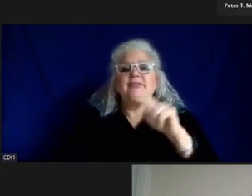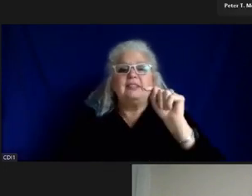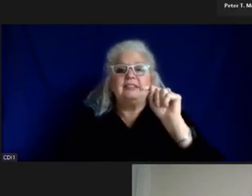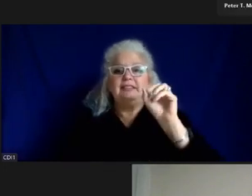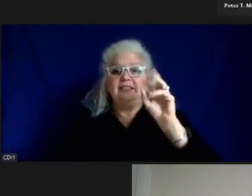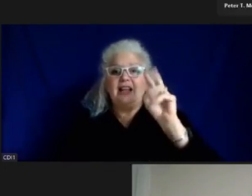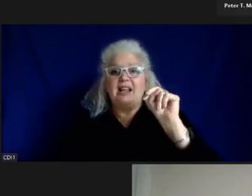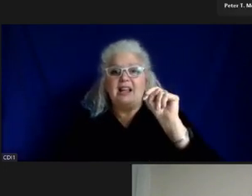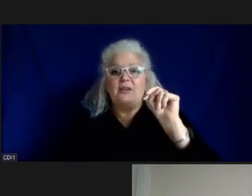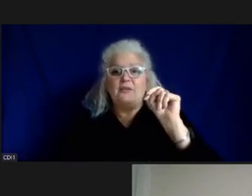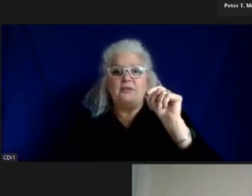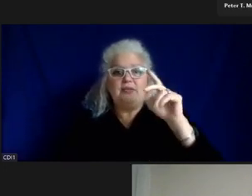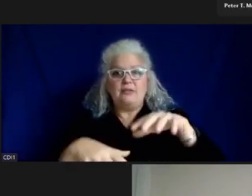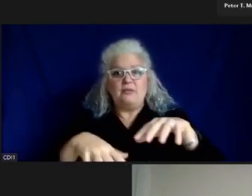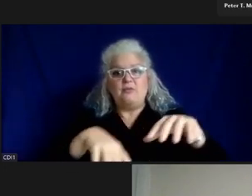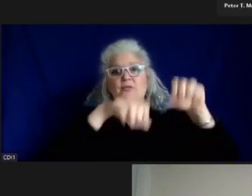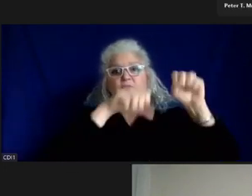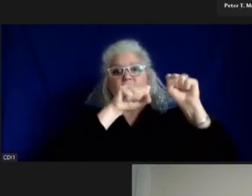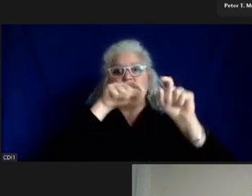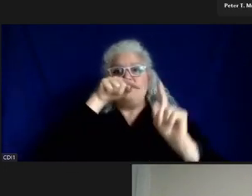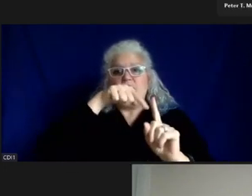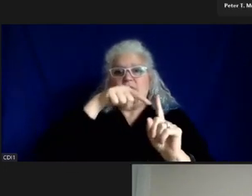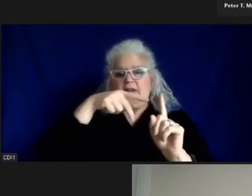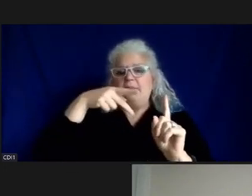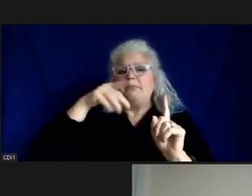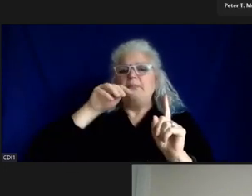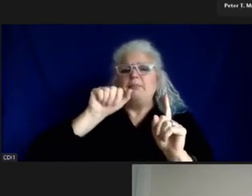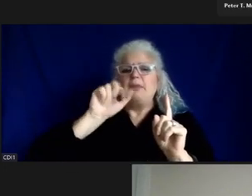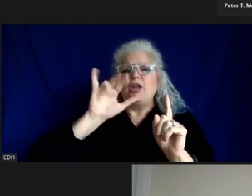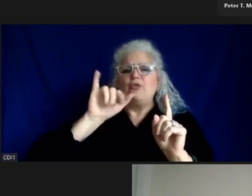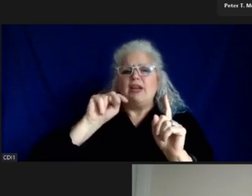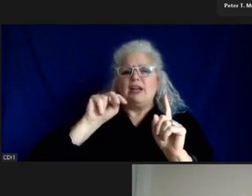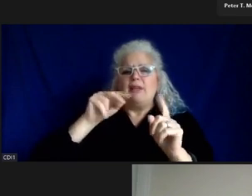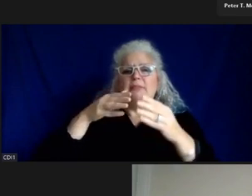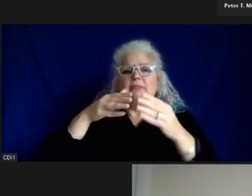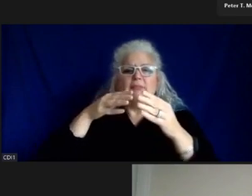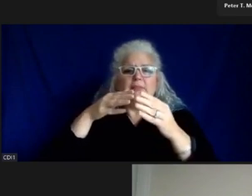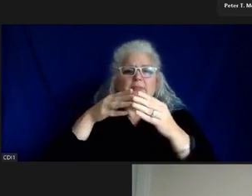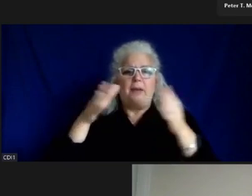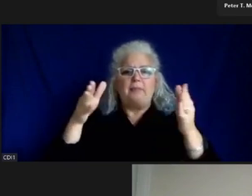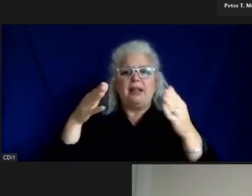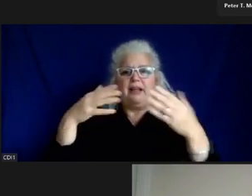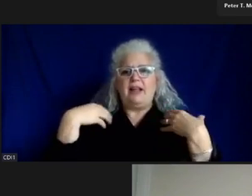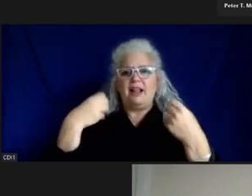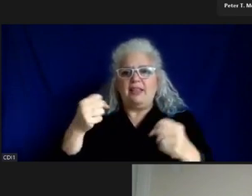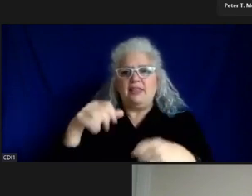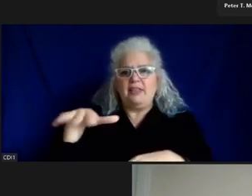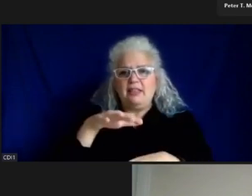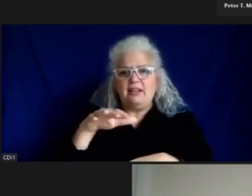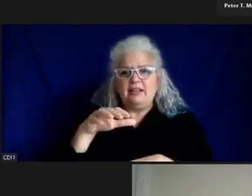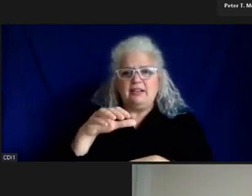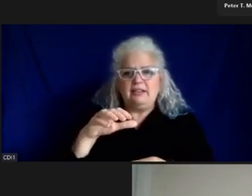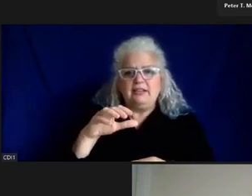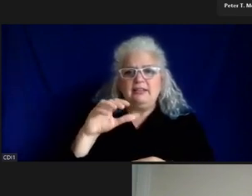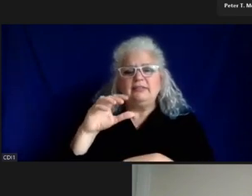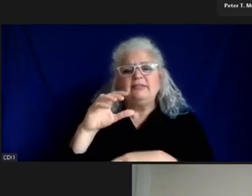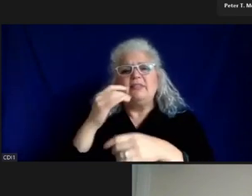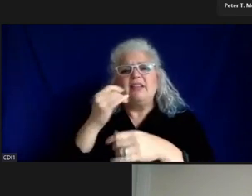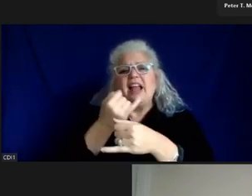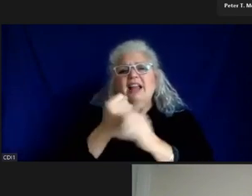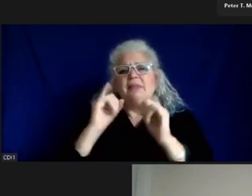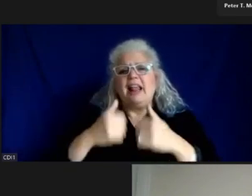the Marin Center for Independent Living and the Department of Housing and Human Services and the State